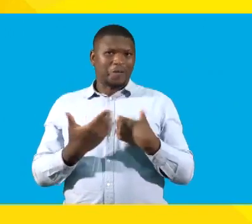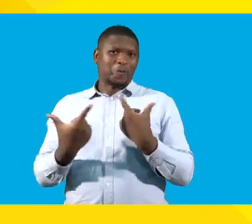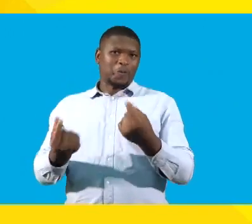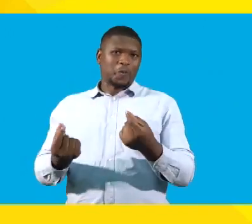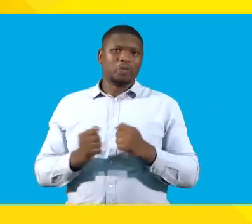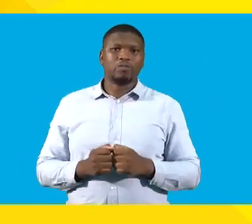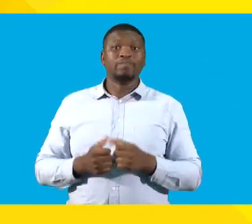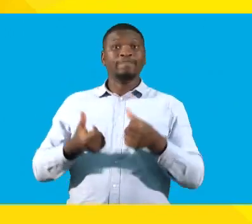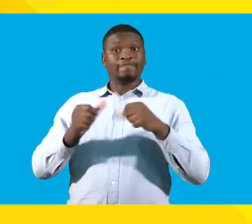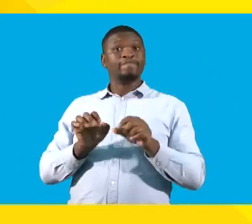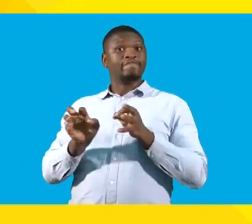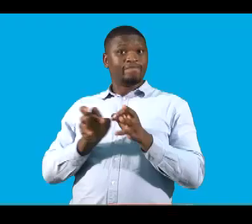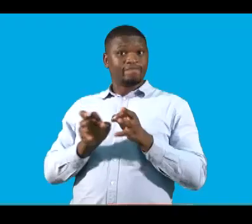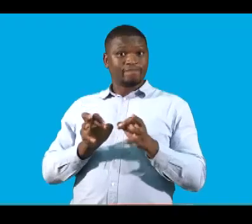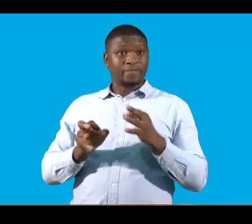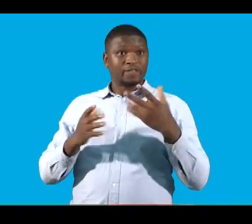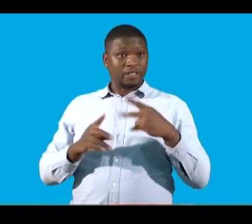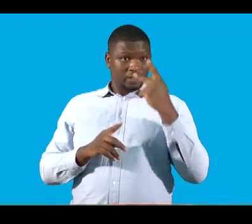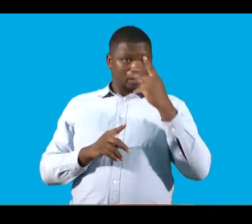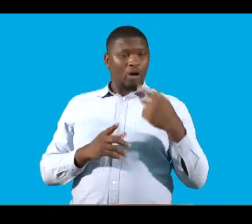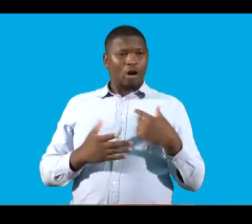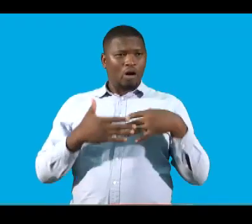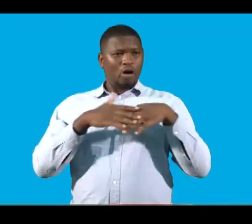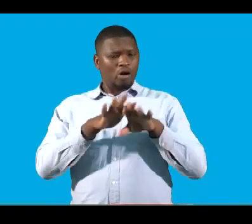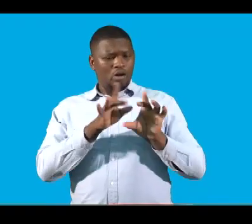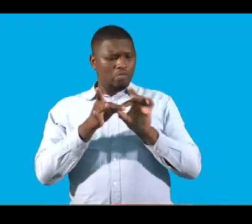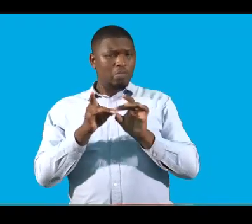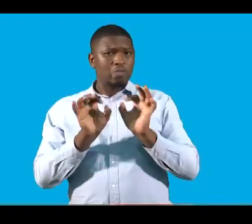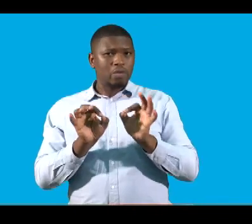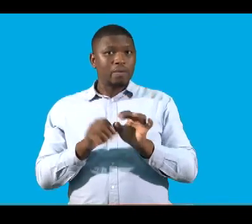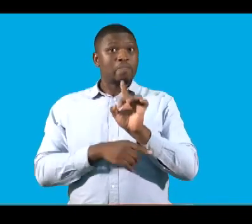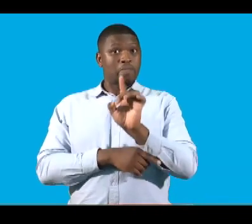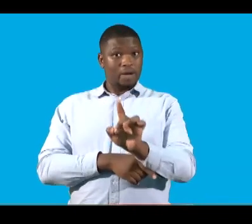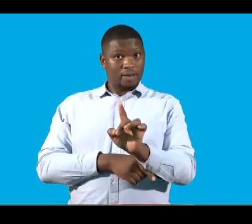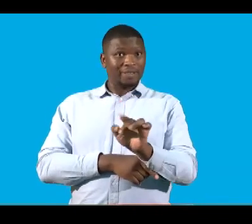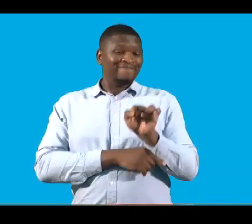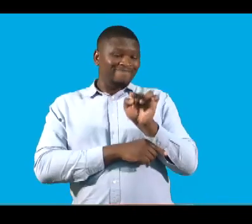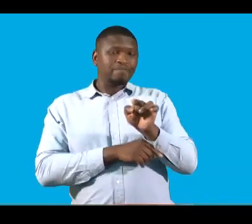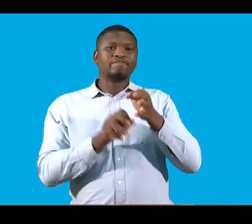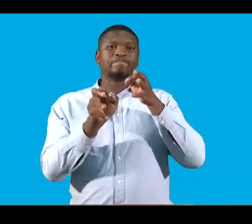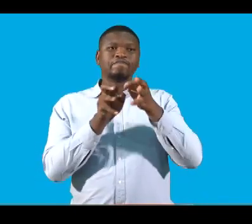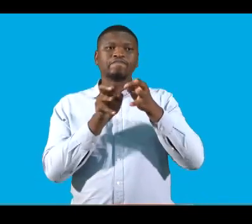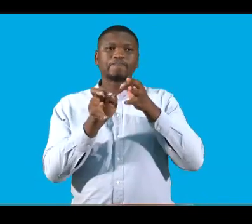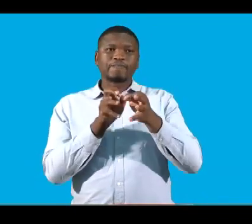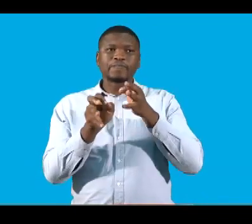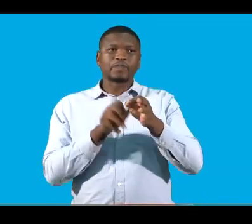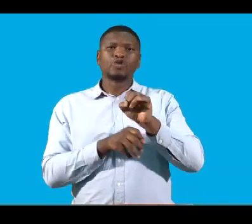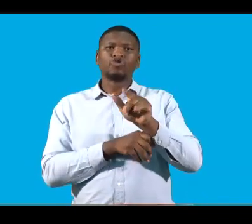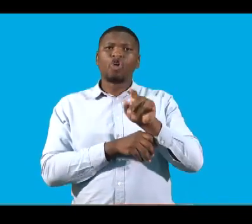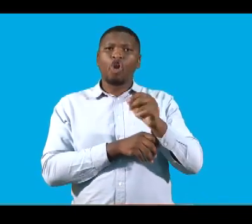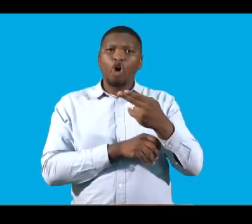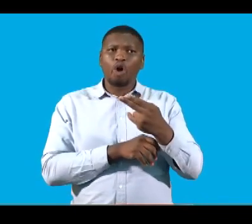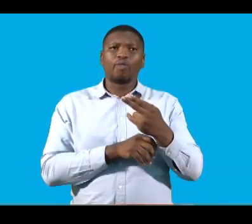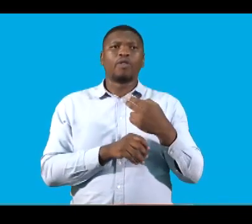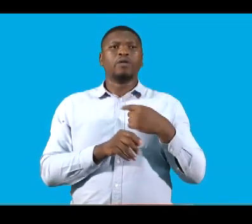as evidence. Now we're going back to the explanation. You see the integration between the two as I've previously stated? However,